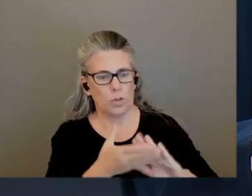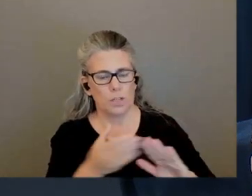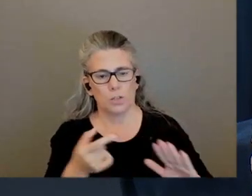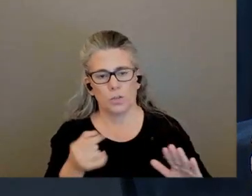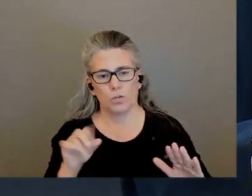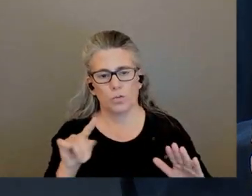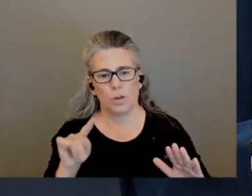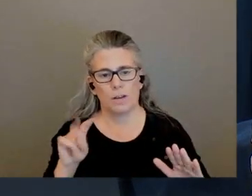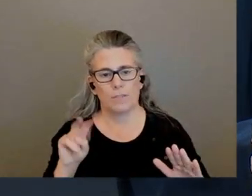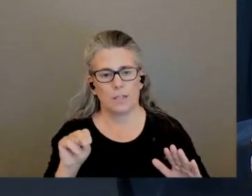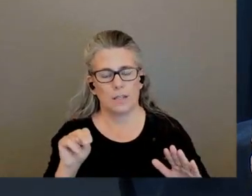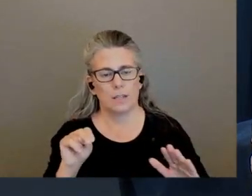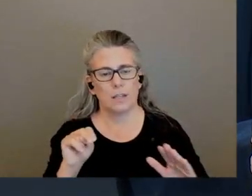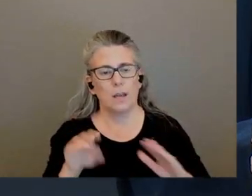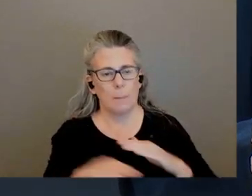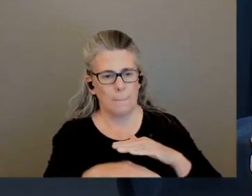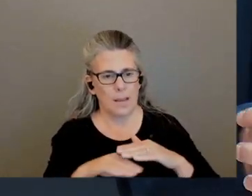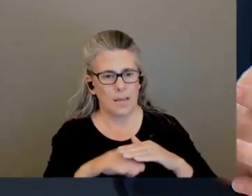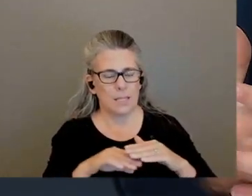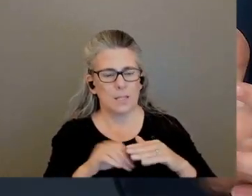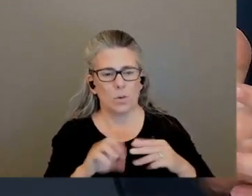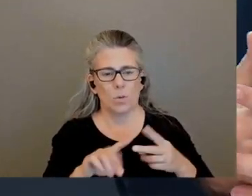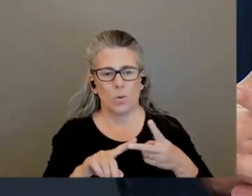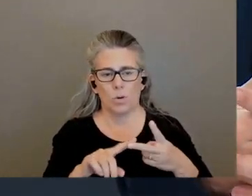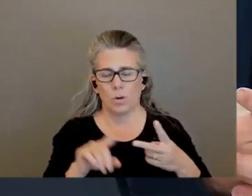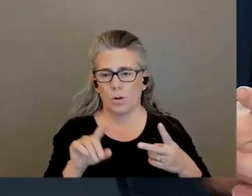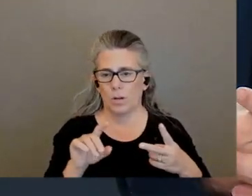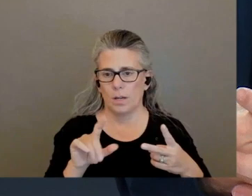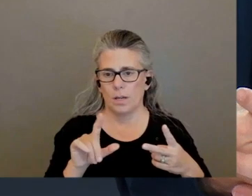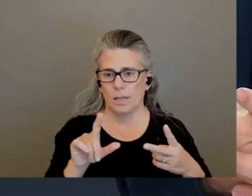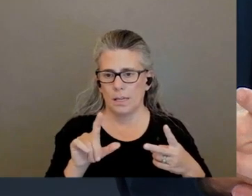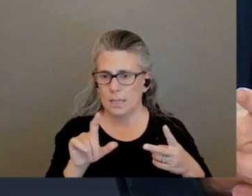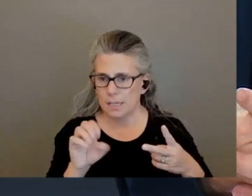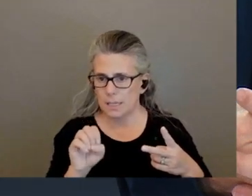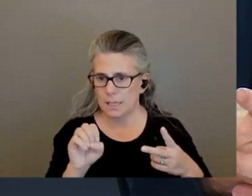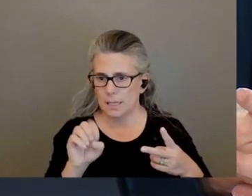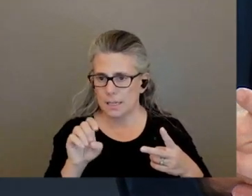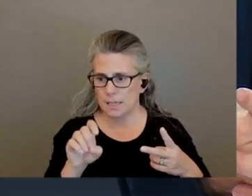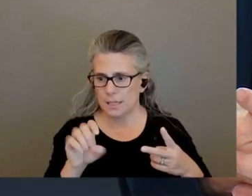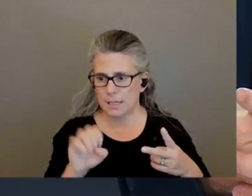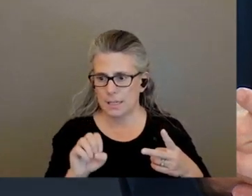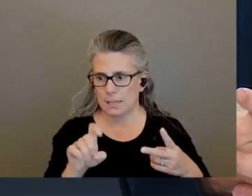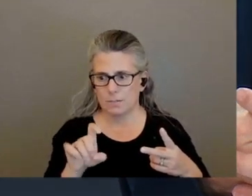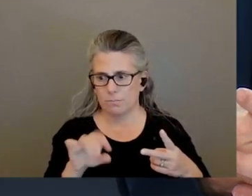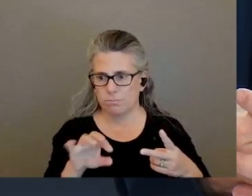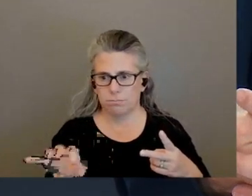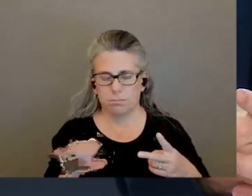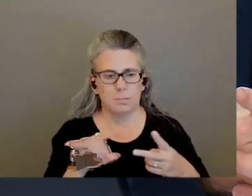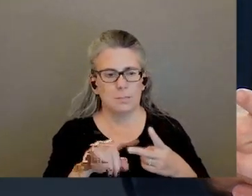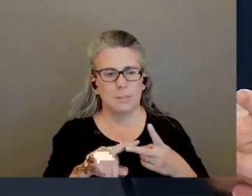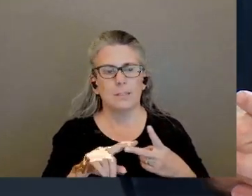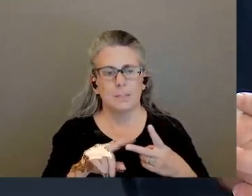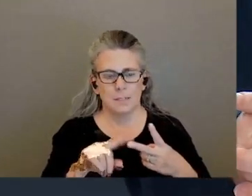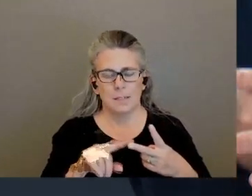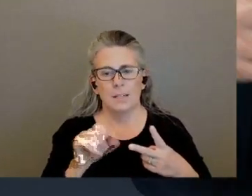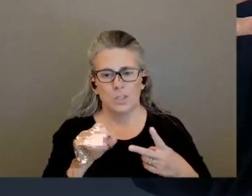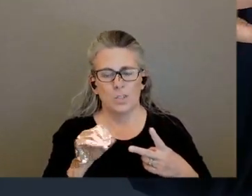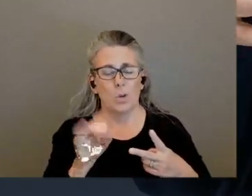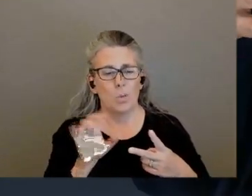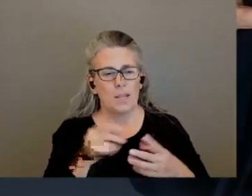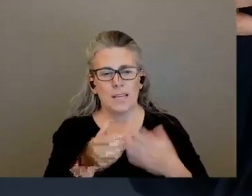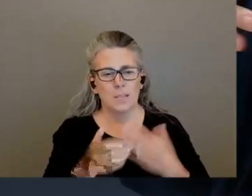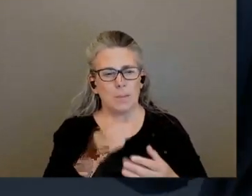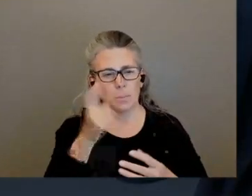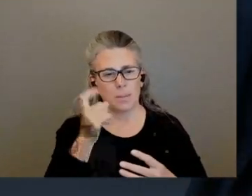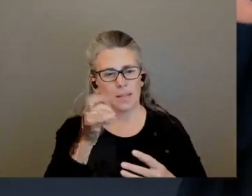an x86-based instance, the API it presents to your application is the same. Yeah, as an application developer, I don't